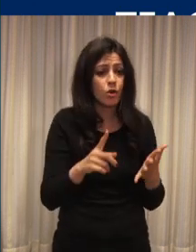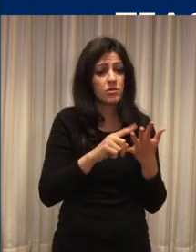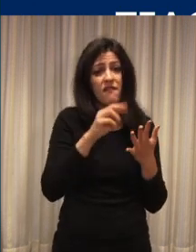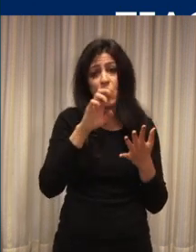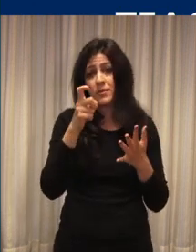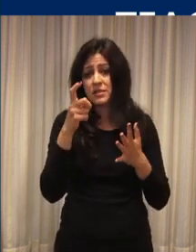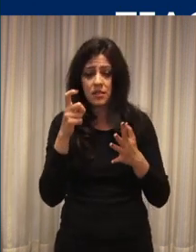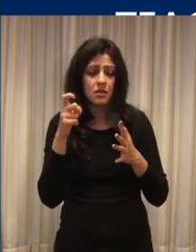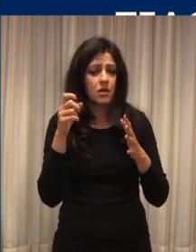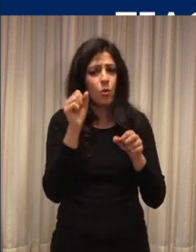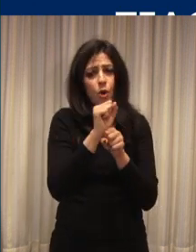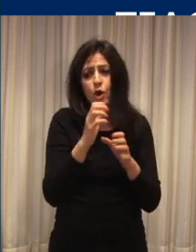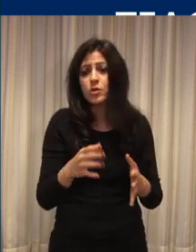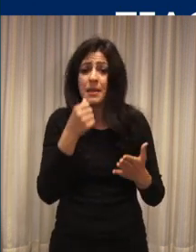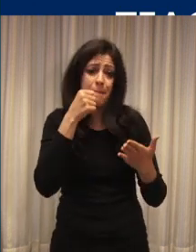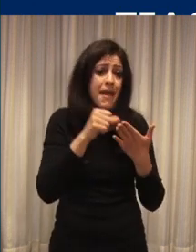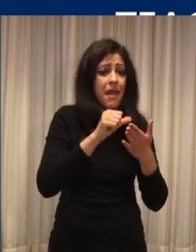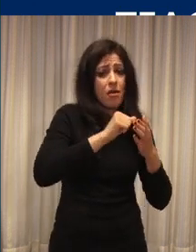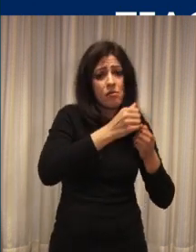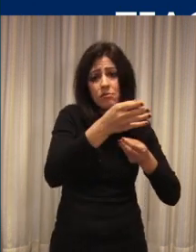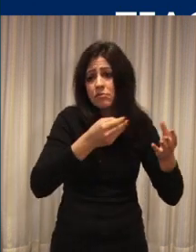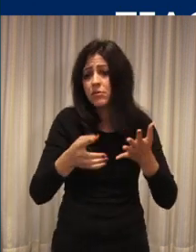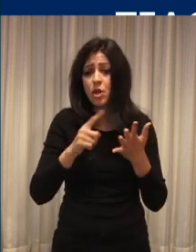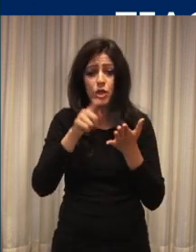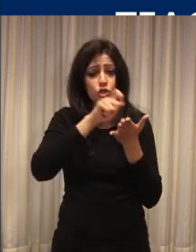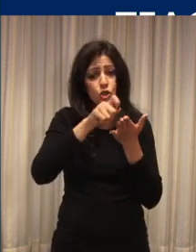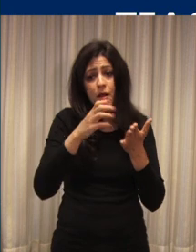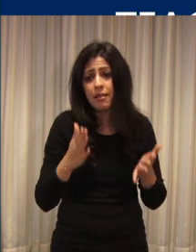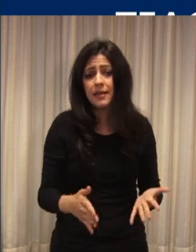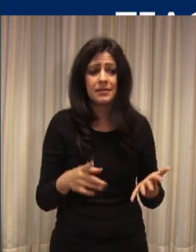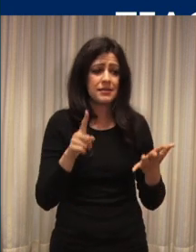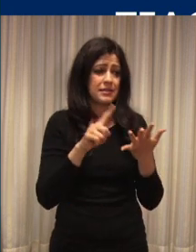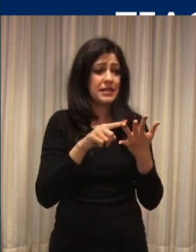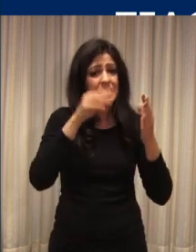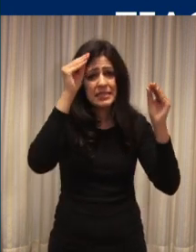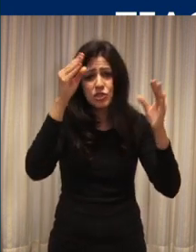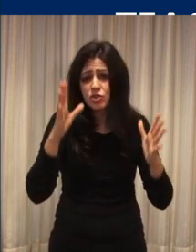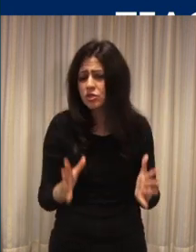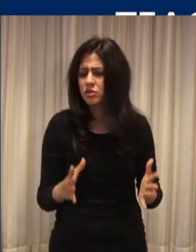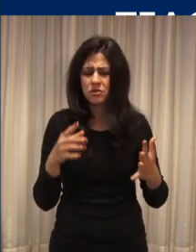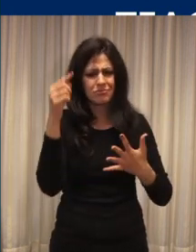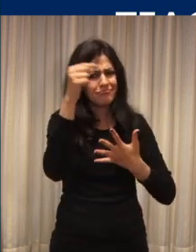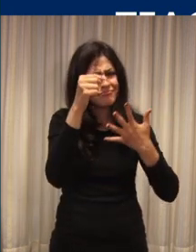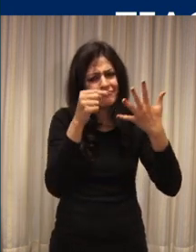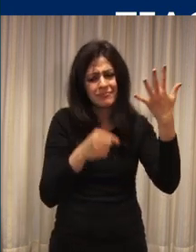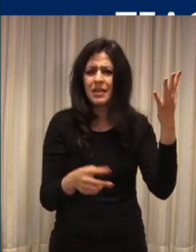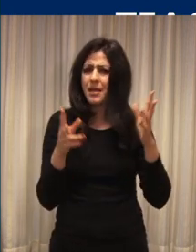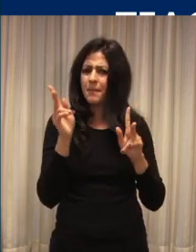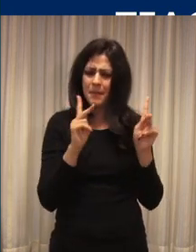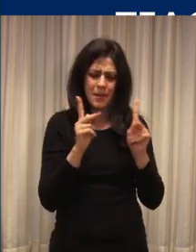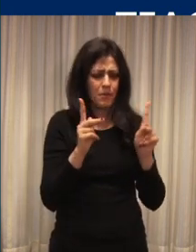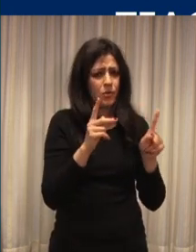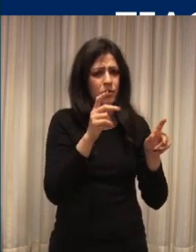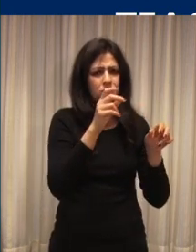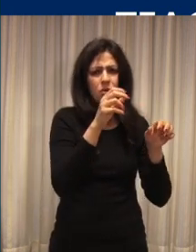mail carriers, delivery workers, journalists, and everyone else on the front lines